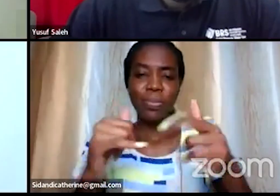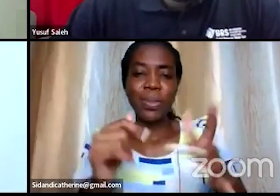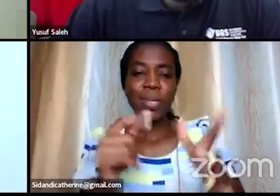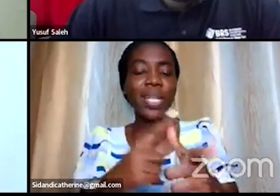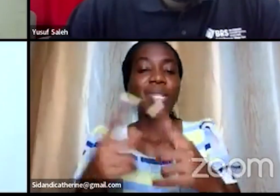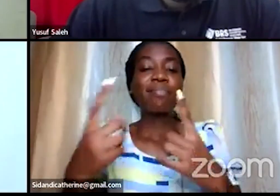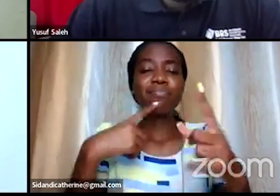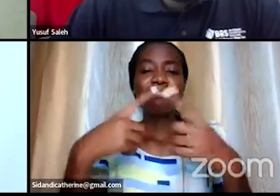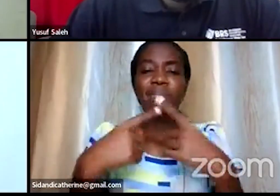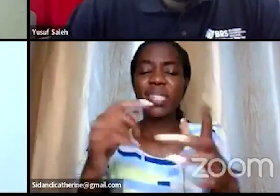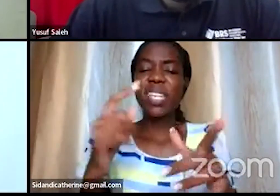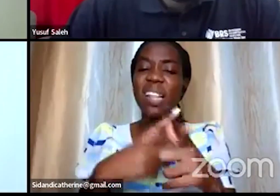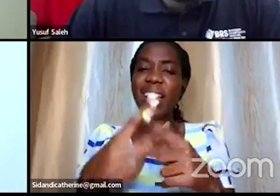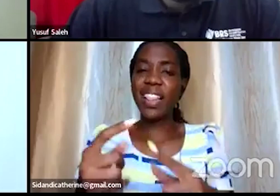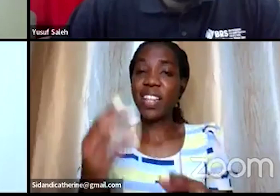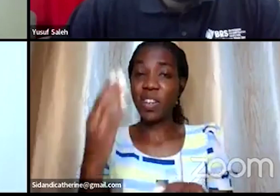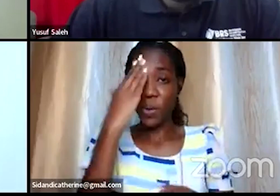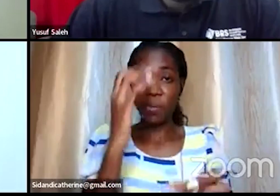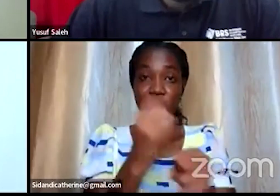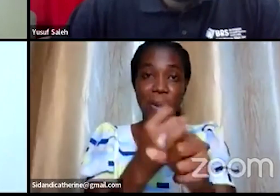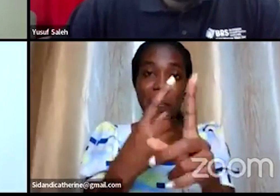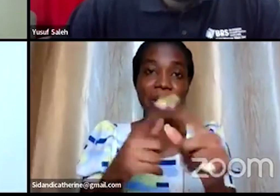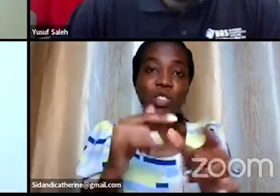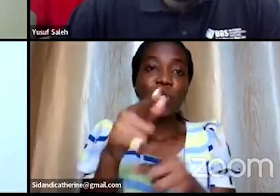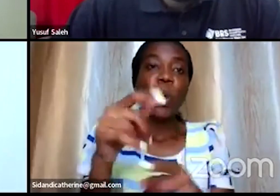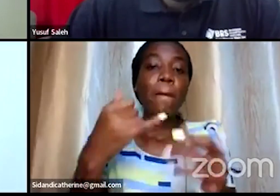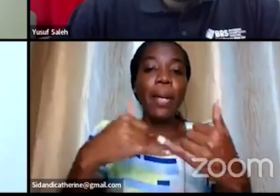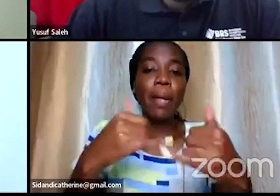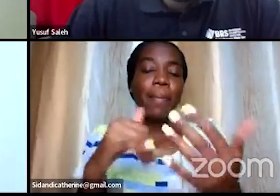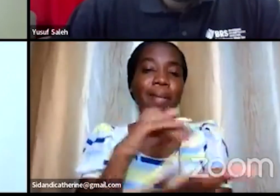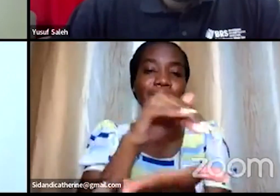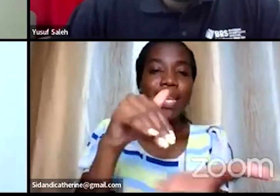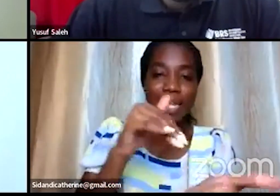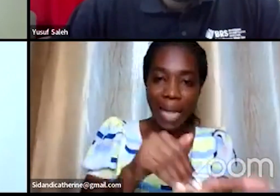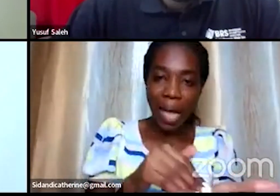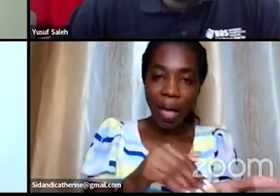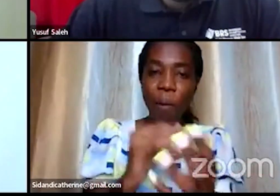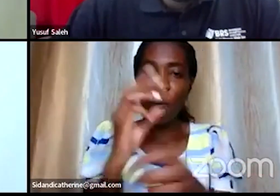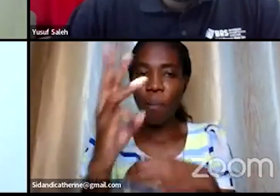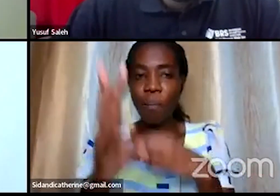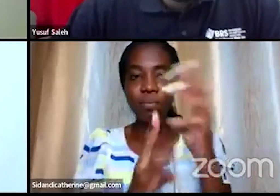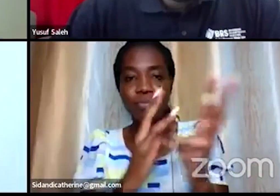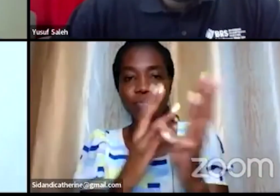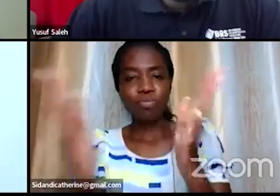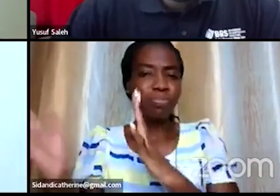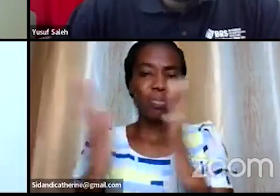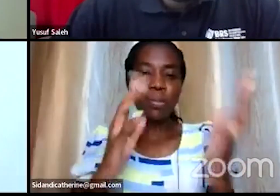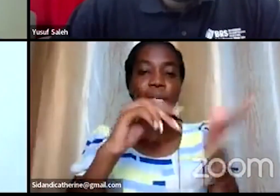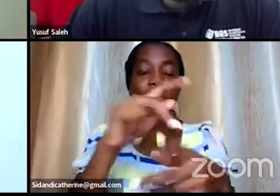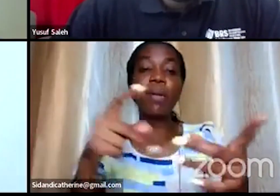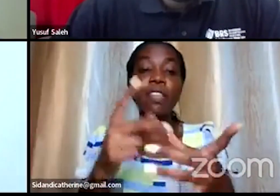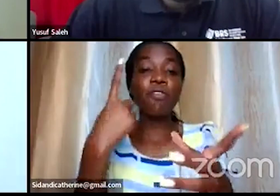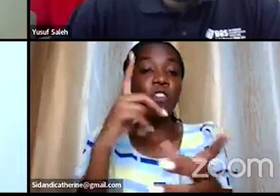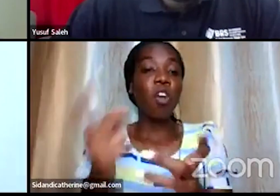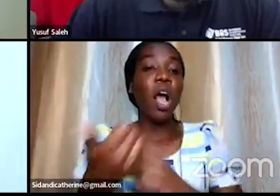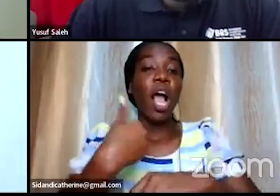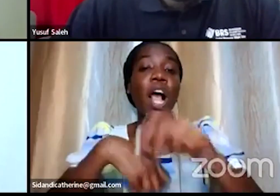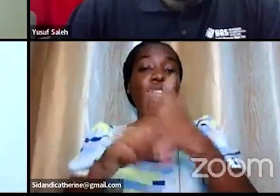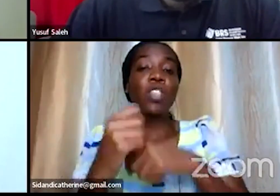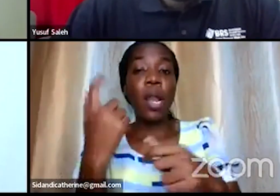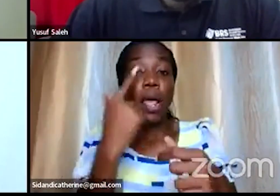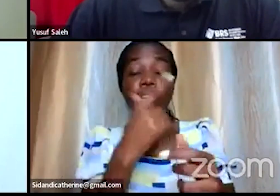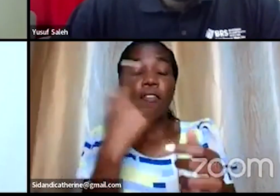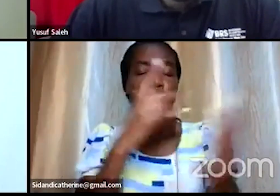be noticed. But if you're playing at the center, at the whirlwind, in the center of the action, in the eye of the storm, you will